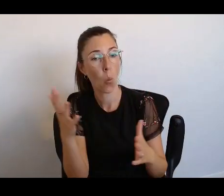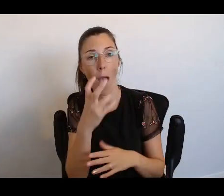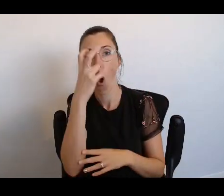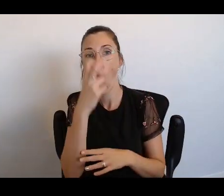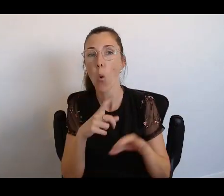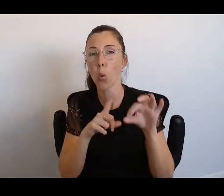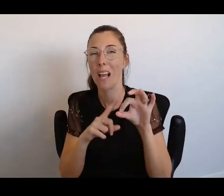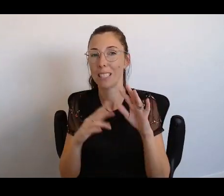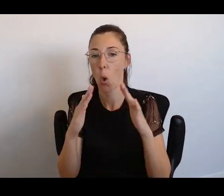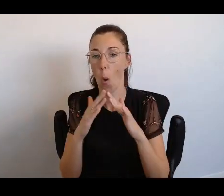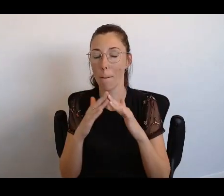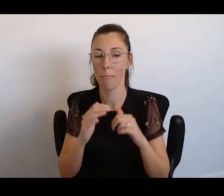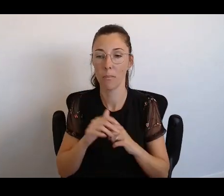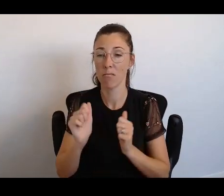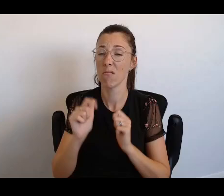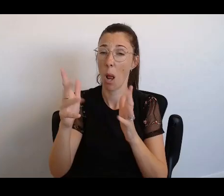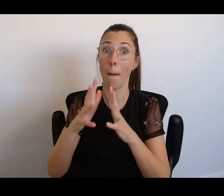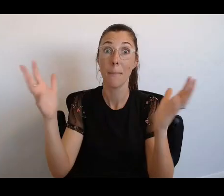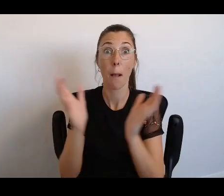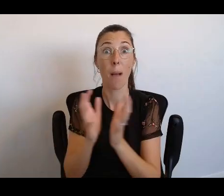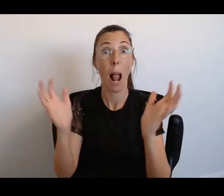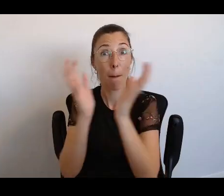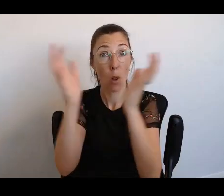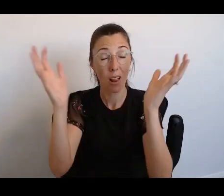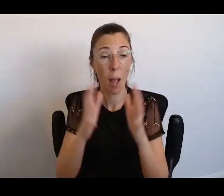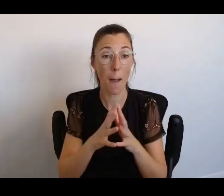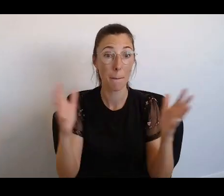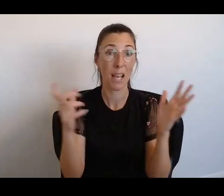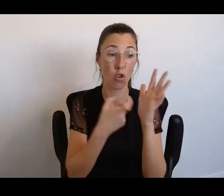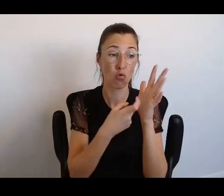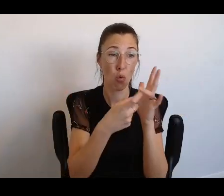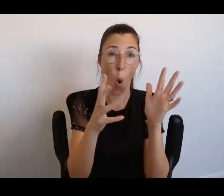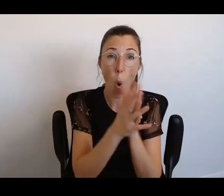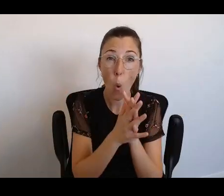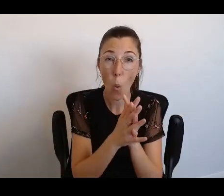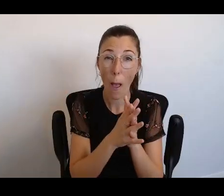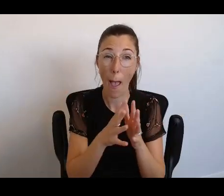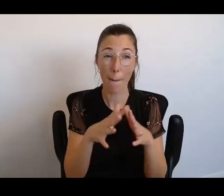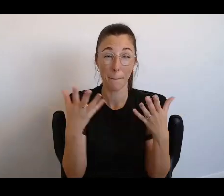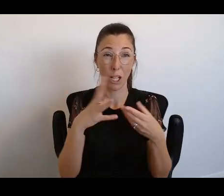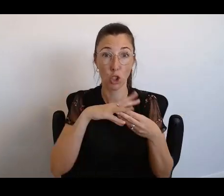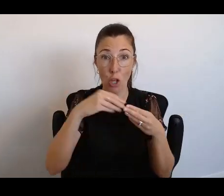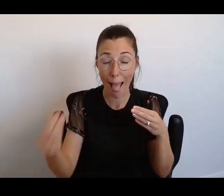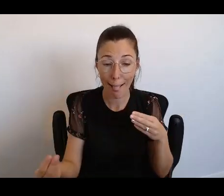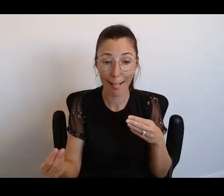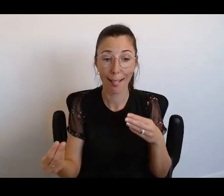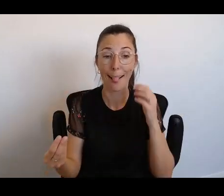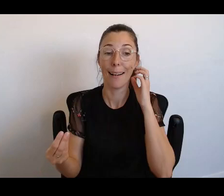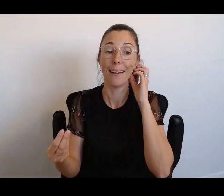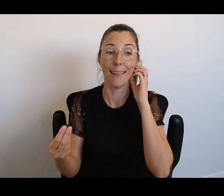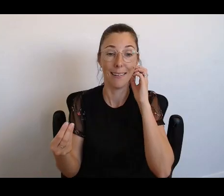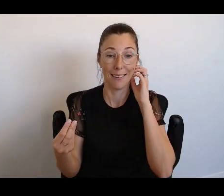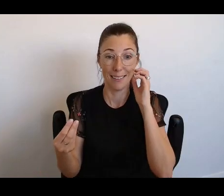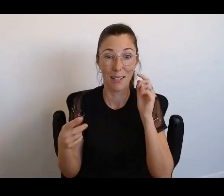Big Pineapple, the Big Shell, the Big Crow, and the House of Bottles were amongst her first experience of what is